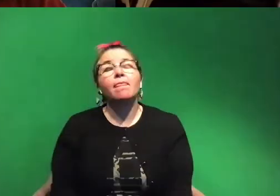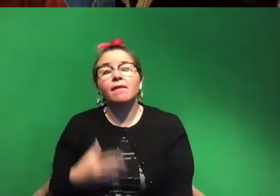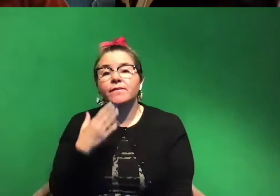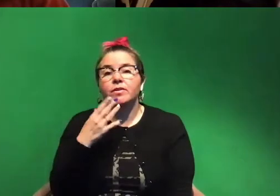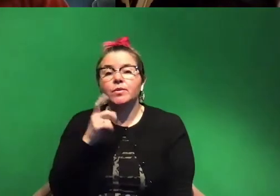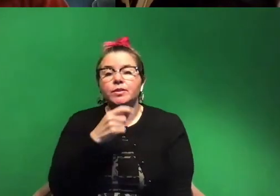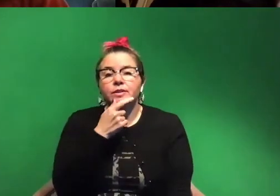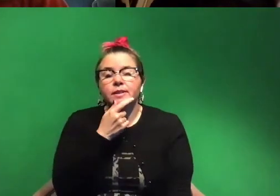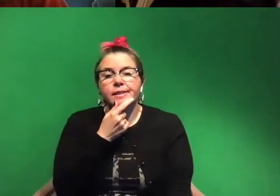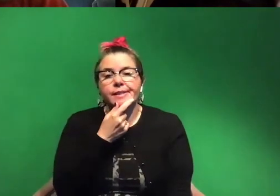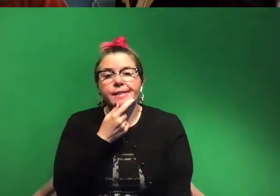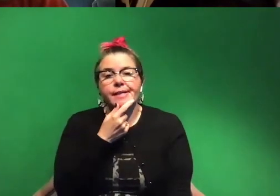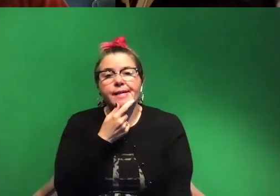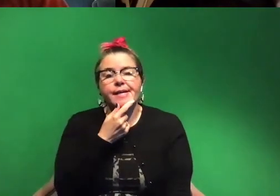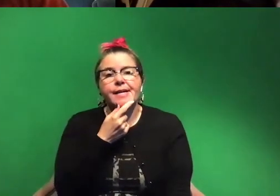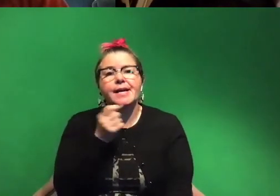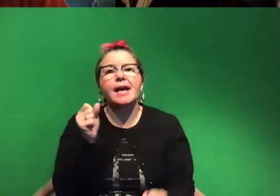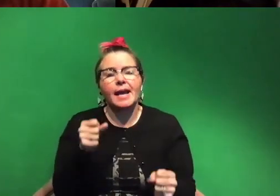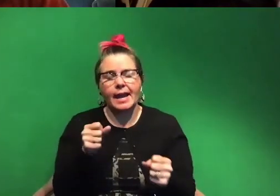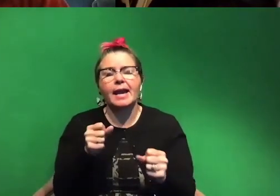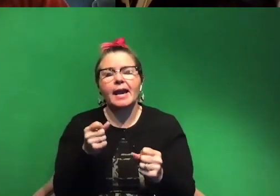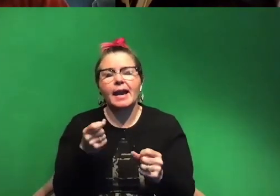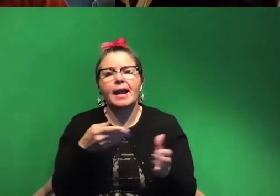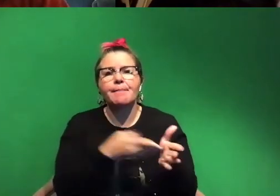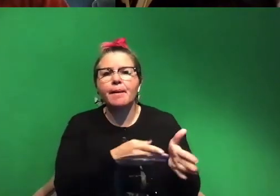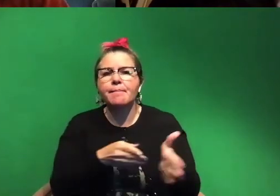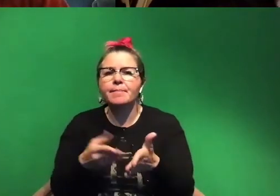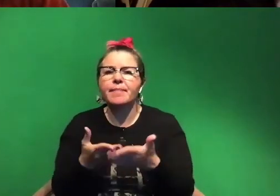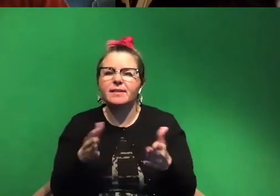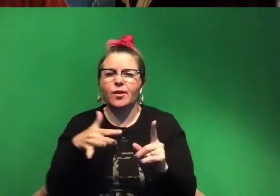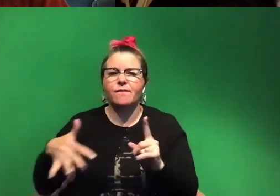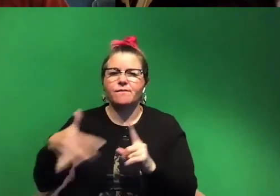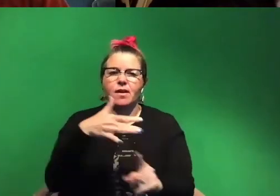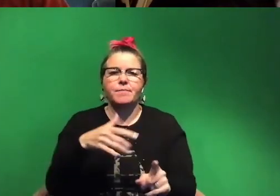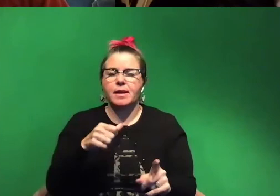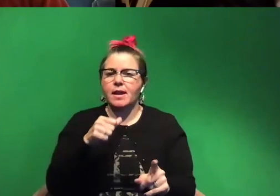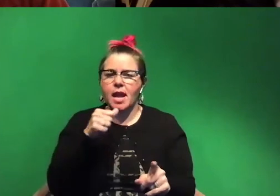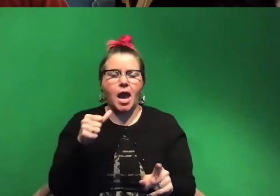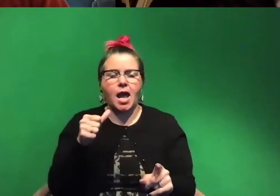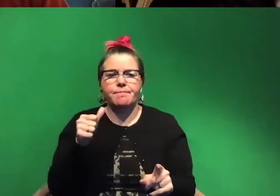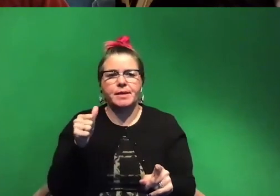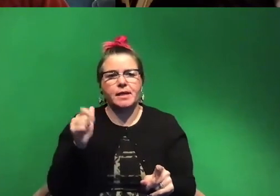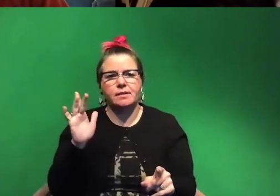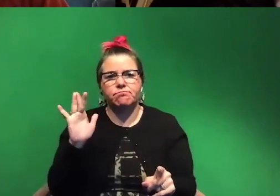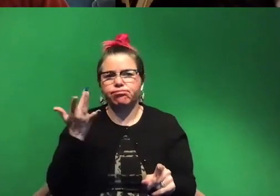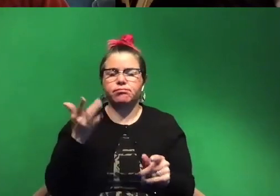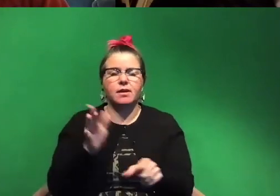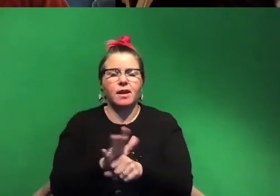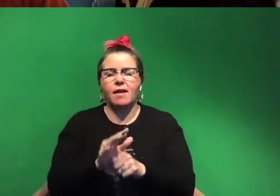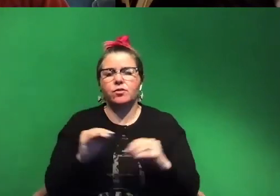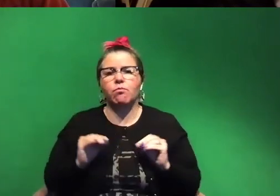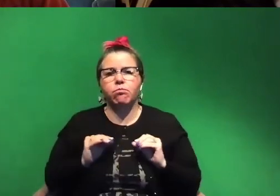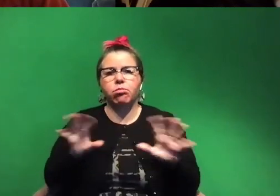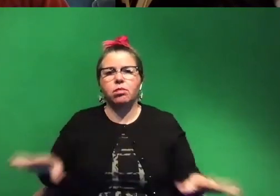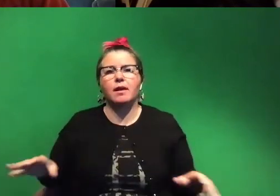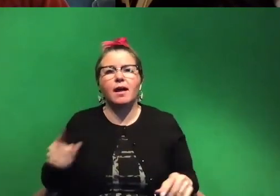think, they can run into things in their environment and not be perturbed enough to produce slime. I think there's probably